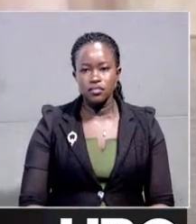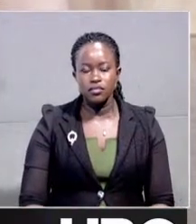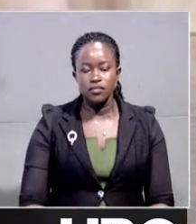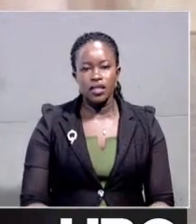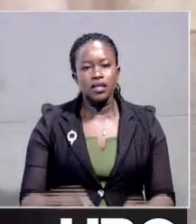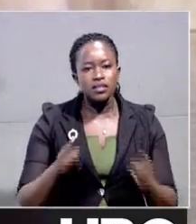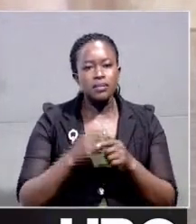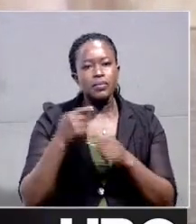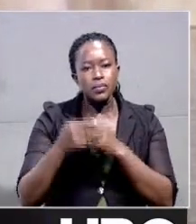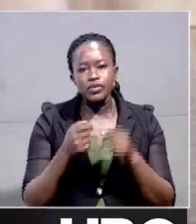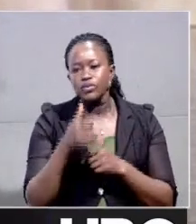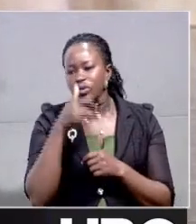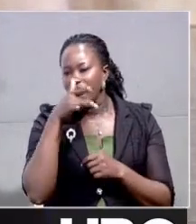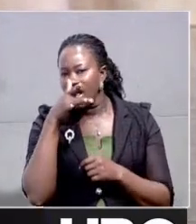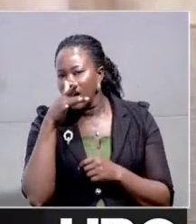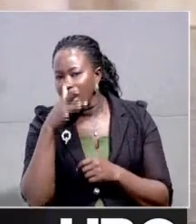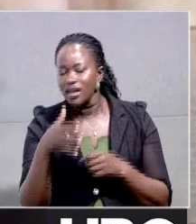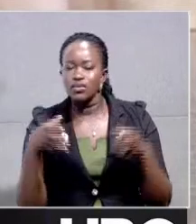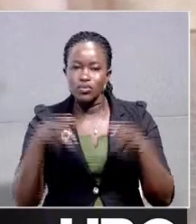hoodwinking teachers